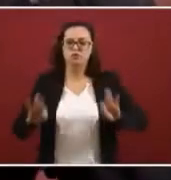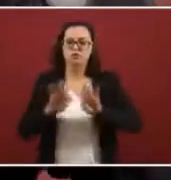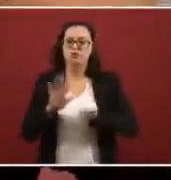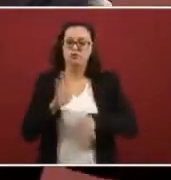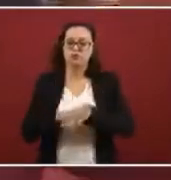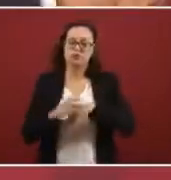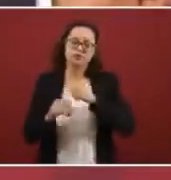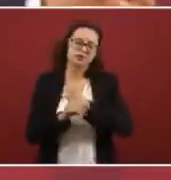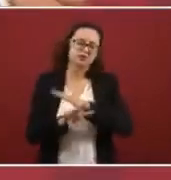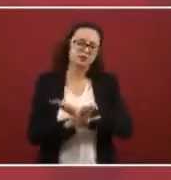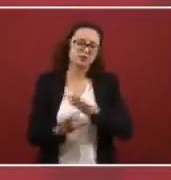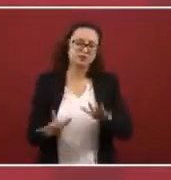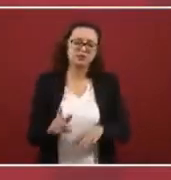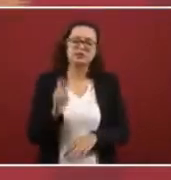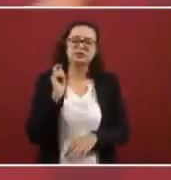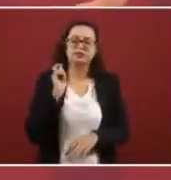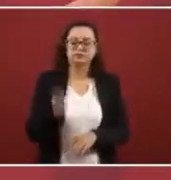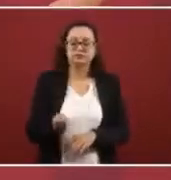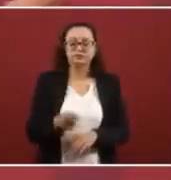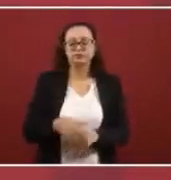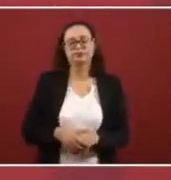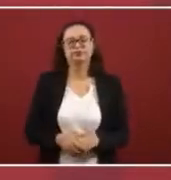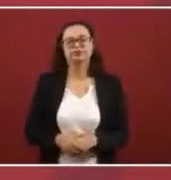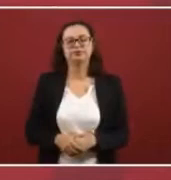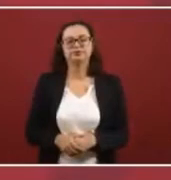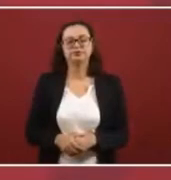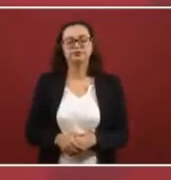to give more information,